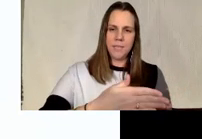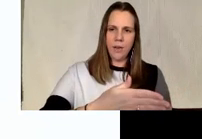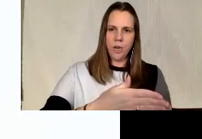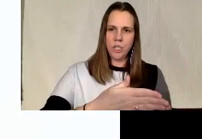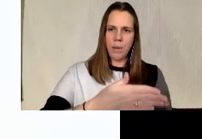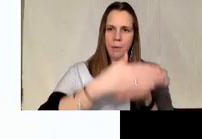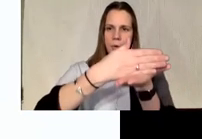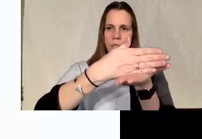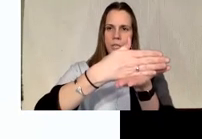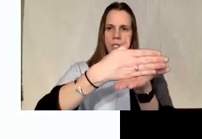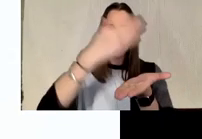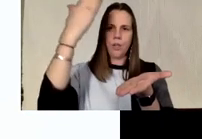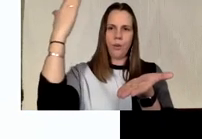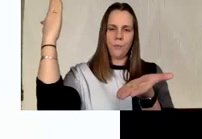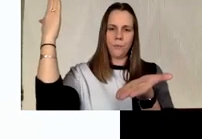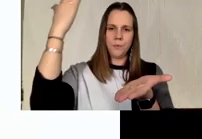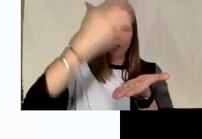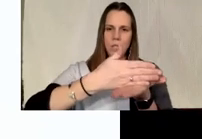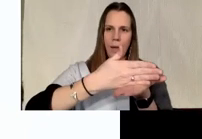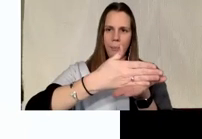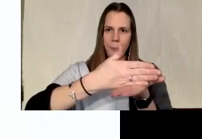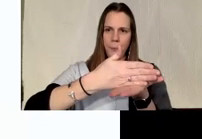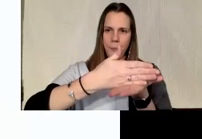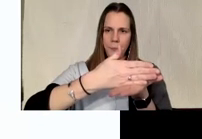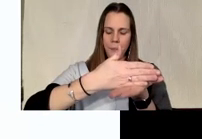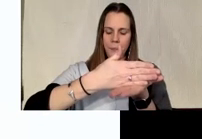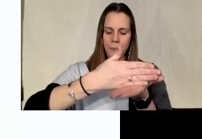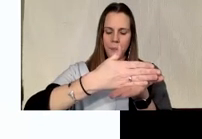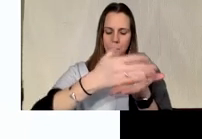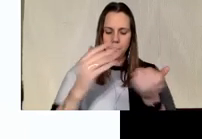it comes down in a chopping motion. So stop.